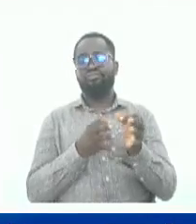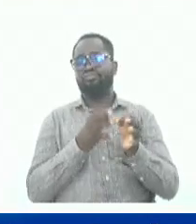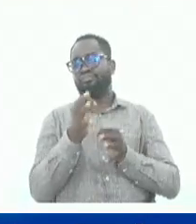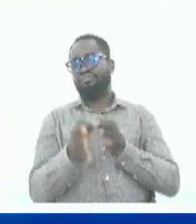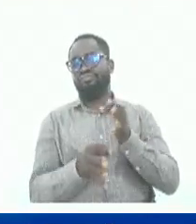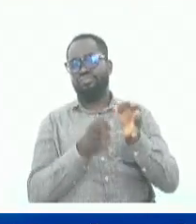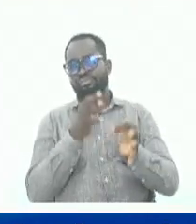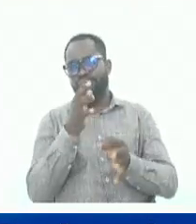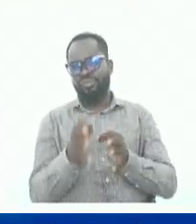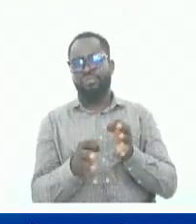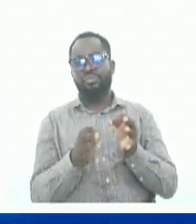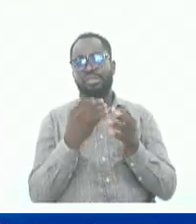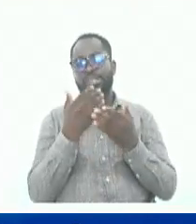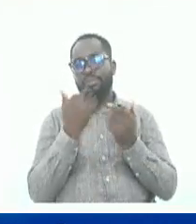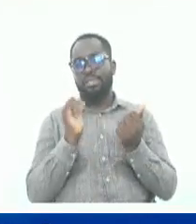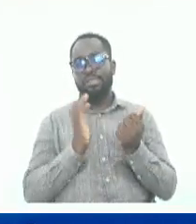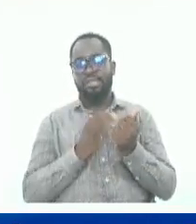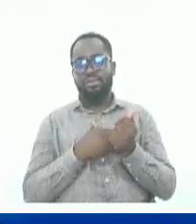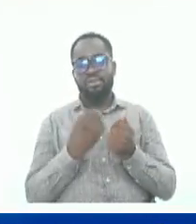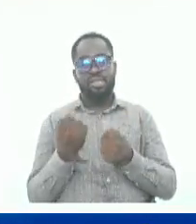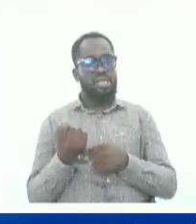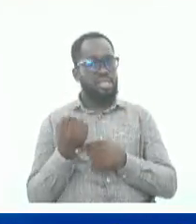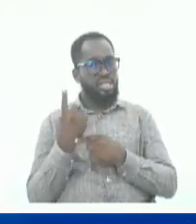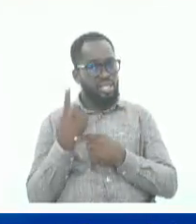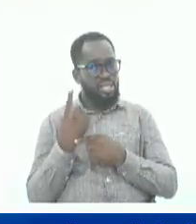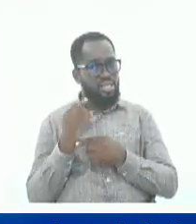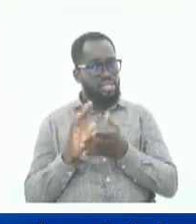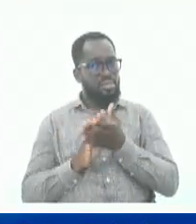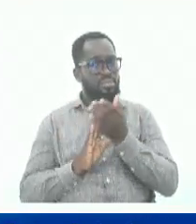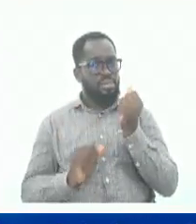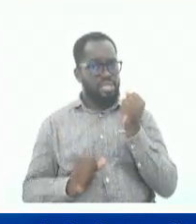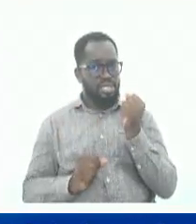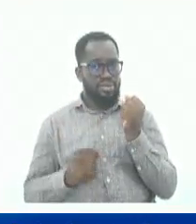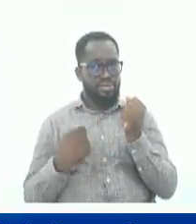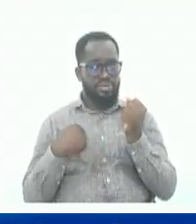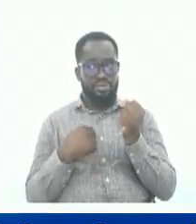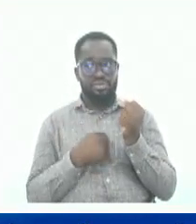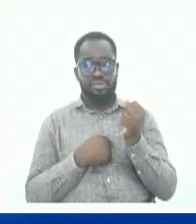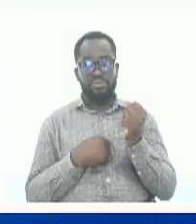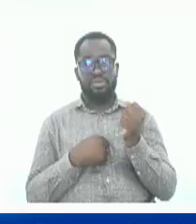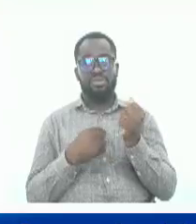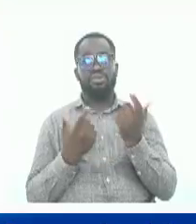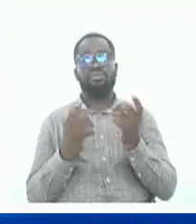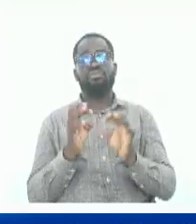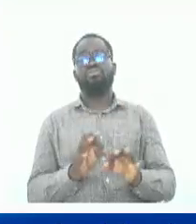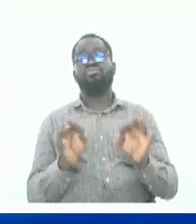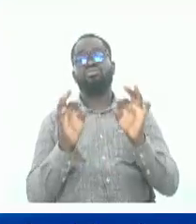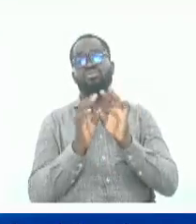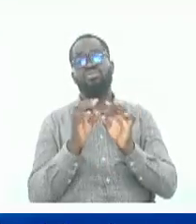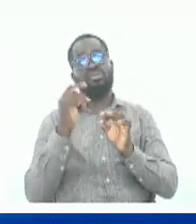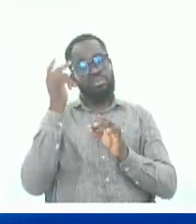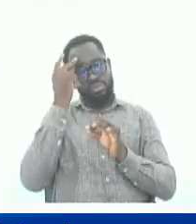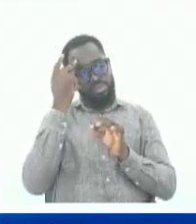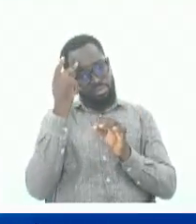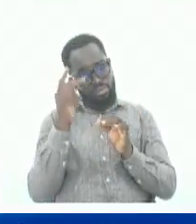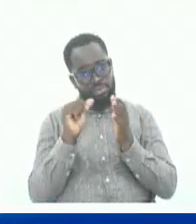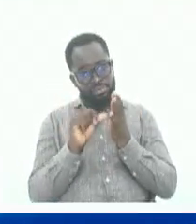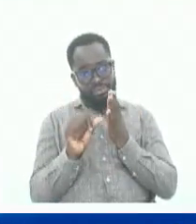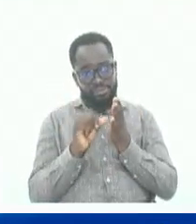explanations which, to the best of our knowledge and belief, we were necessary for the purposes of the